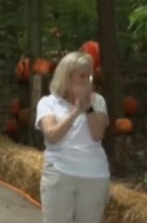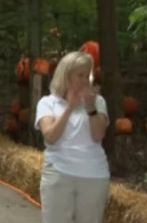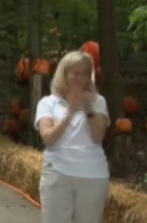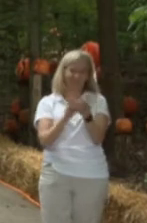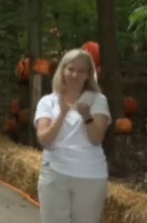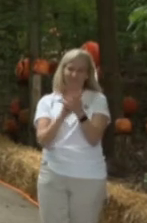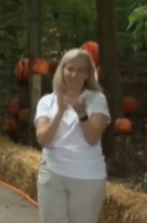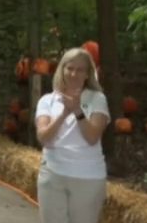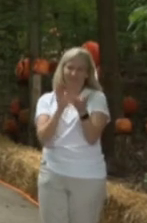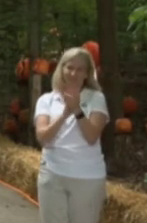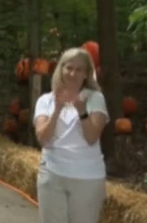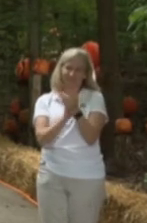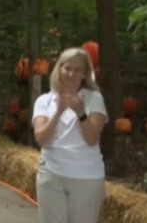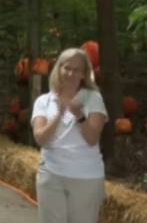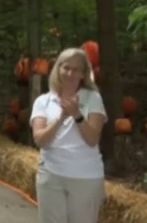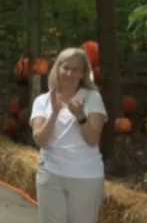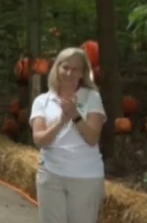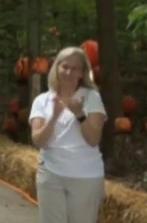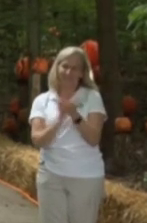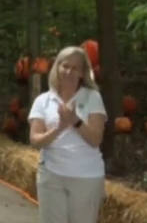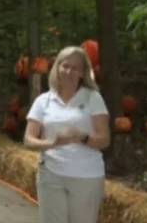great.